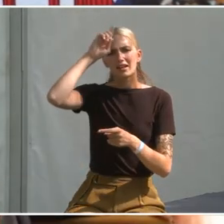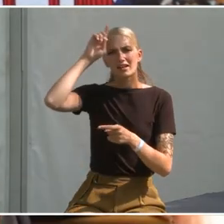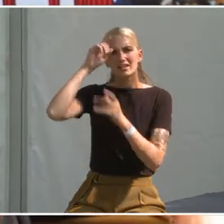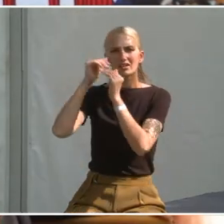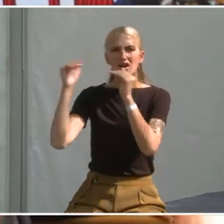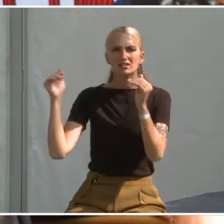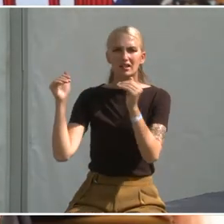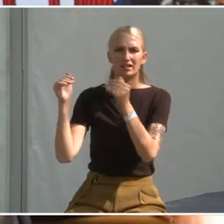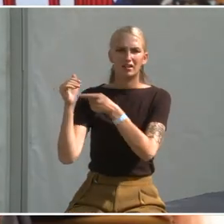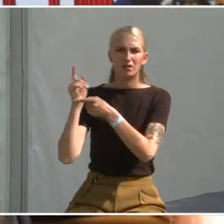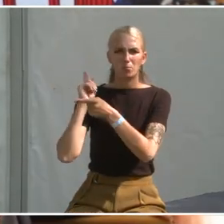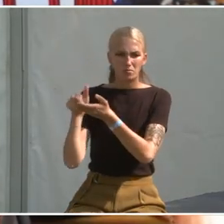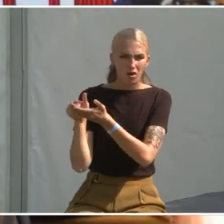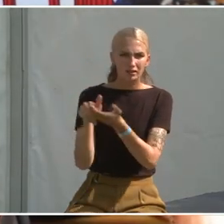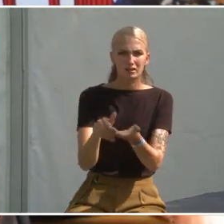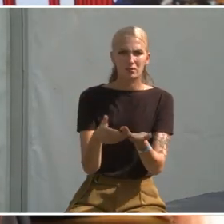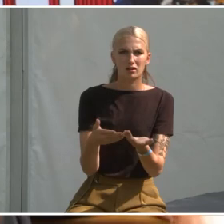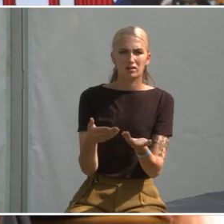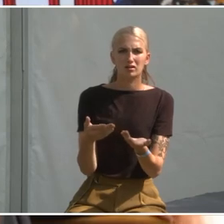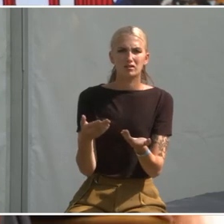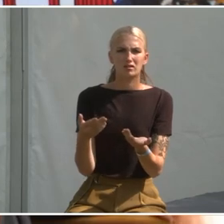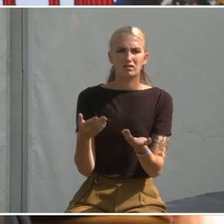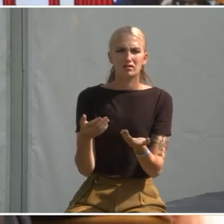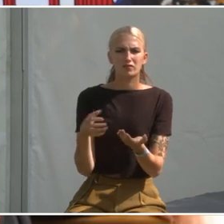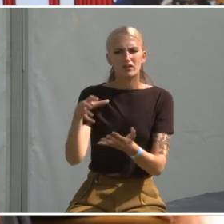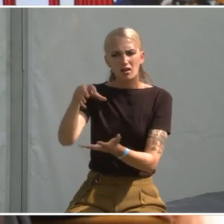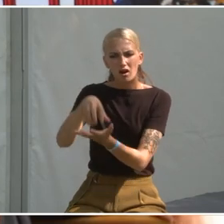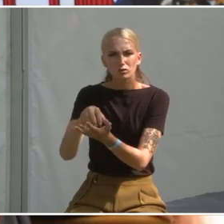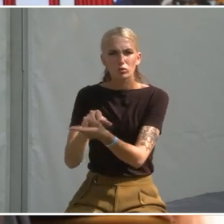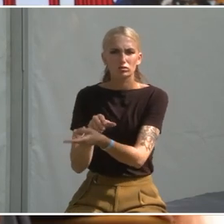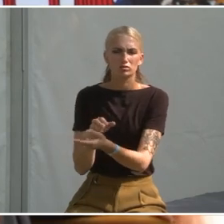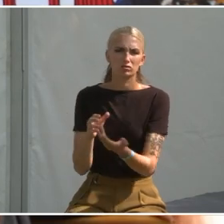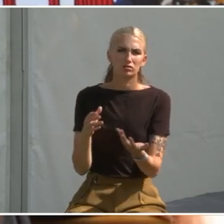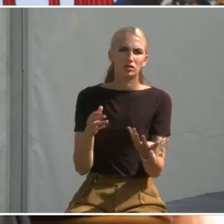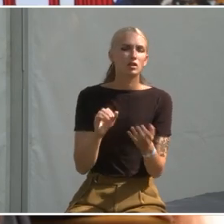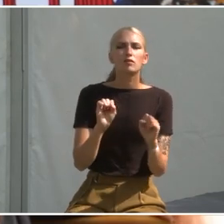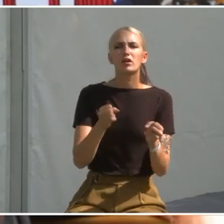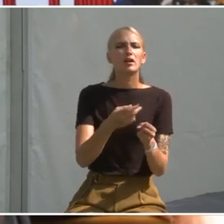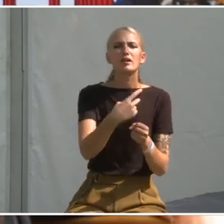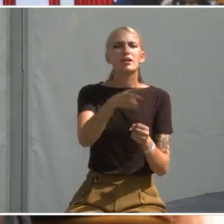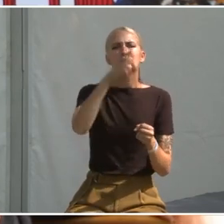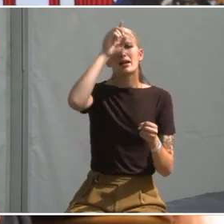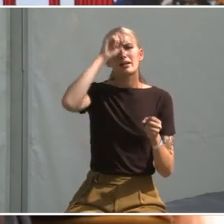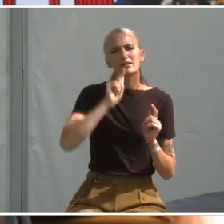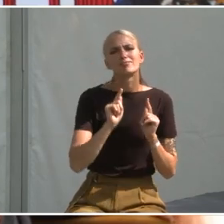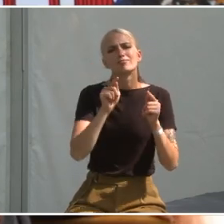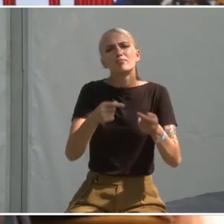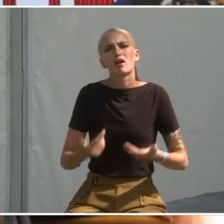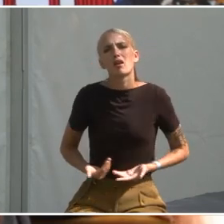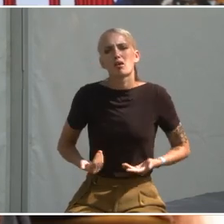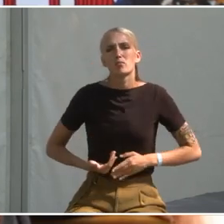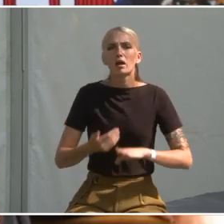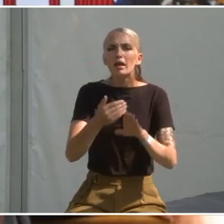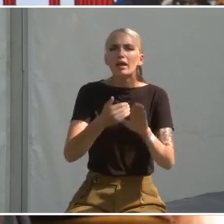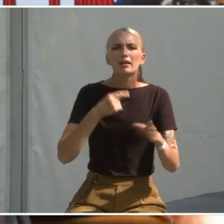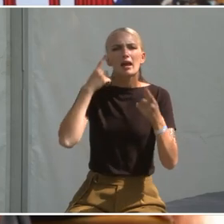in. When you come from another country, you need to move to another country, you need the information, you need the information beforehand, you